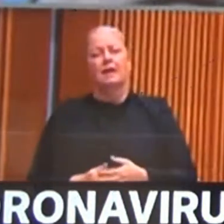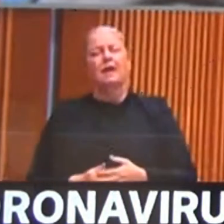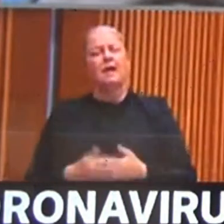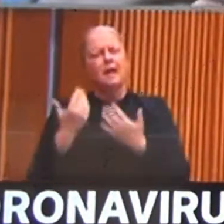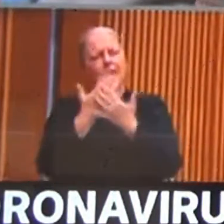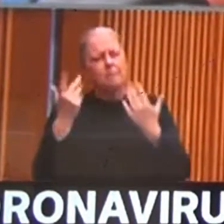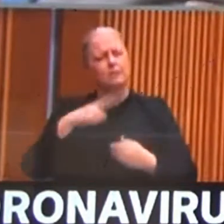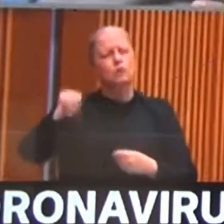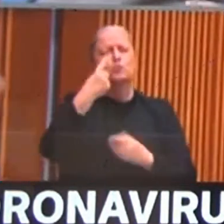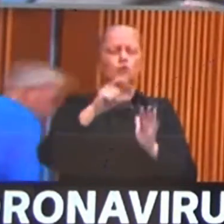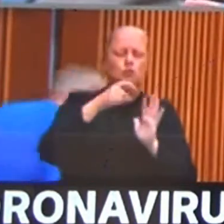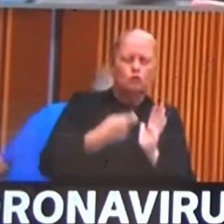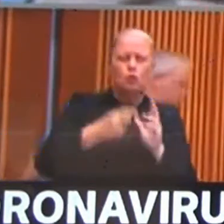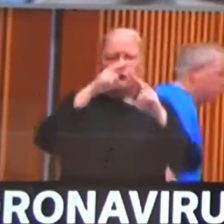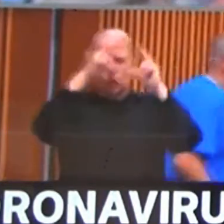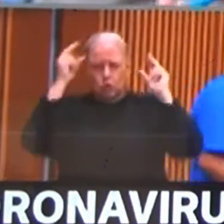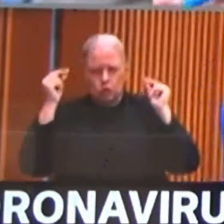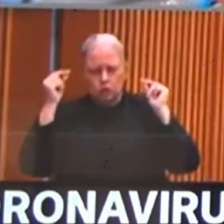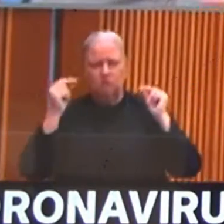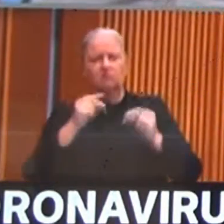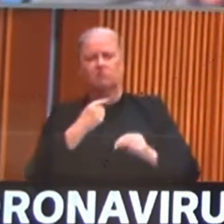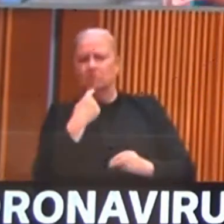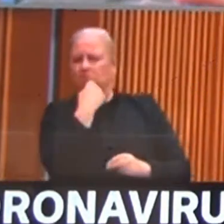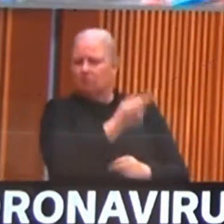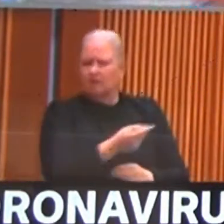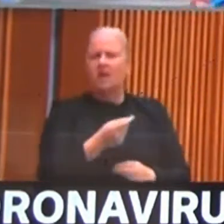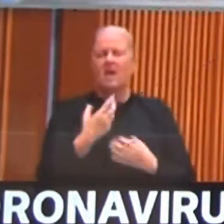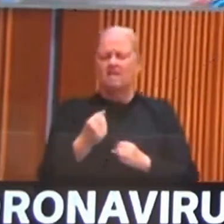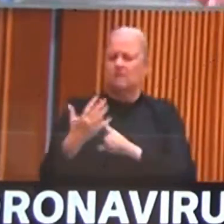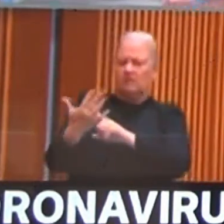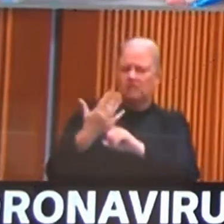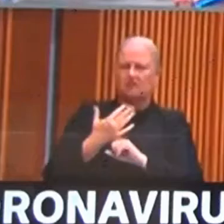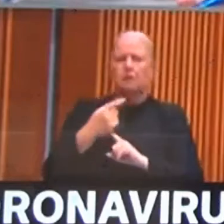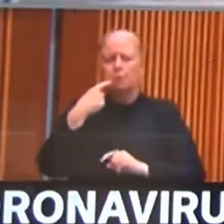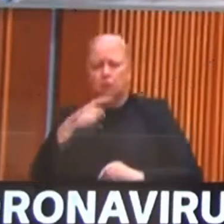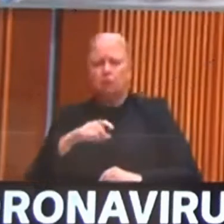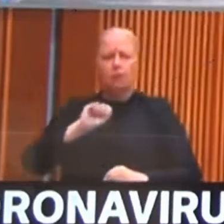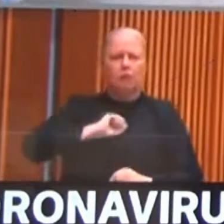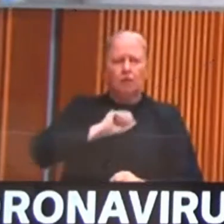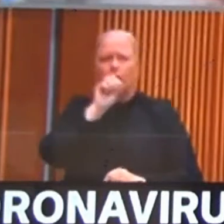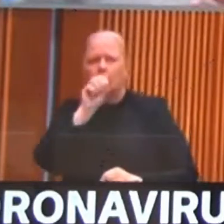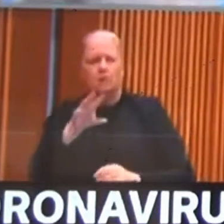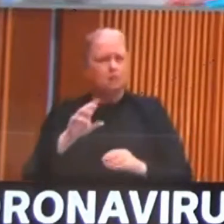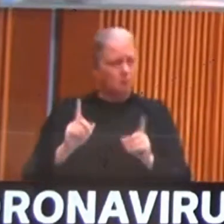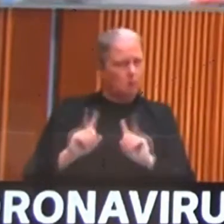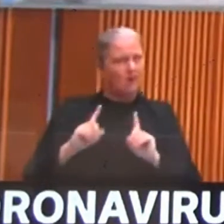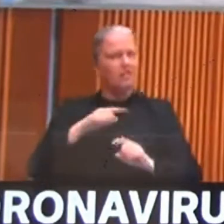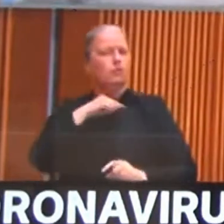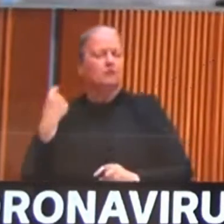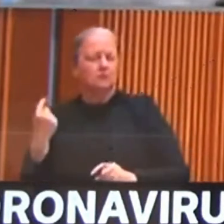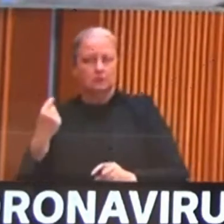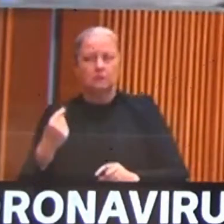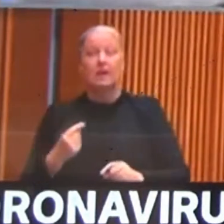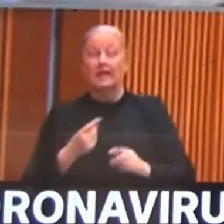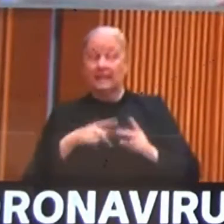at work during the pandemic, or to what extent are you concerned about health workers being threatened? And if a second question's